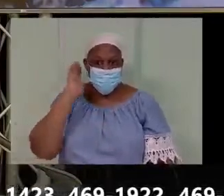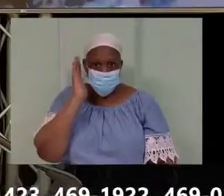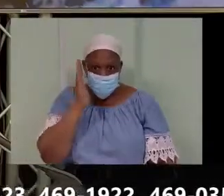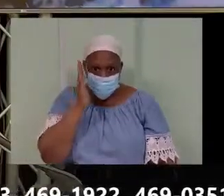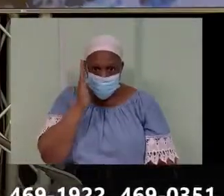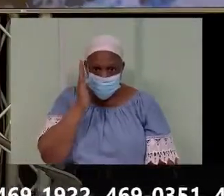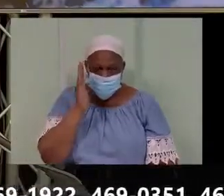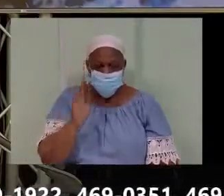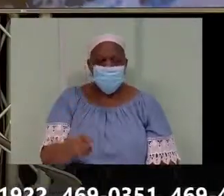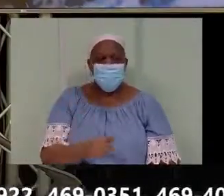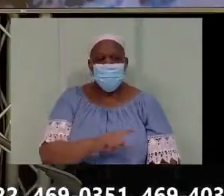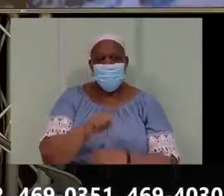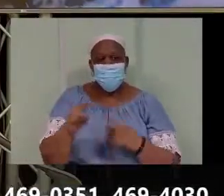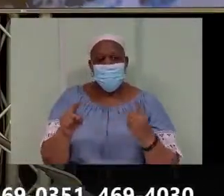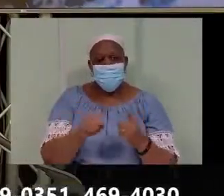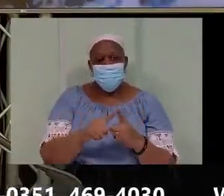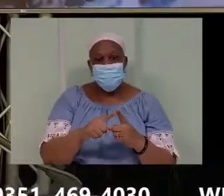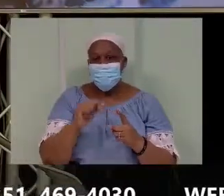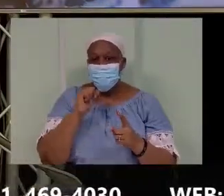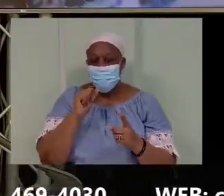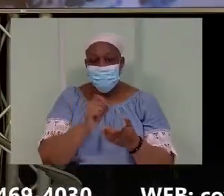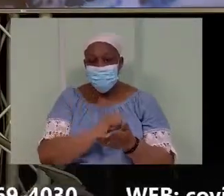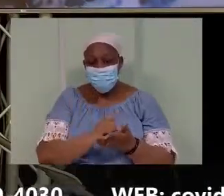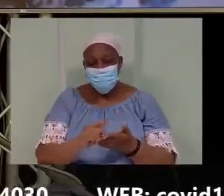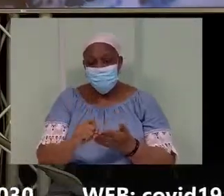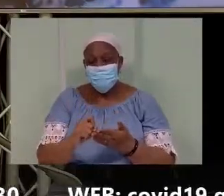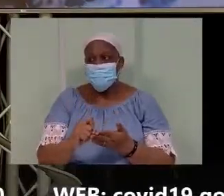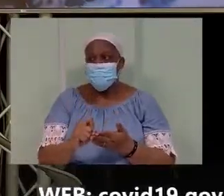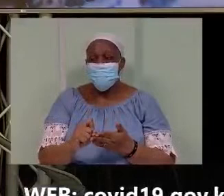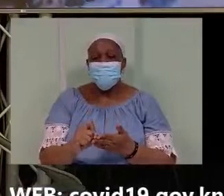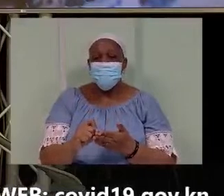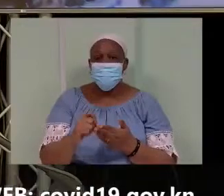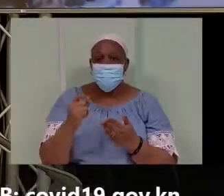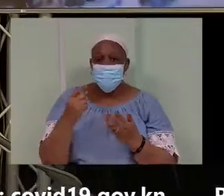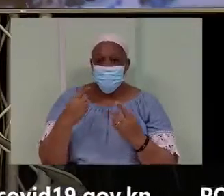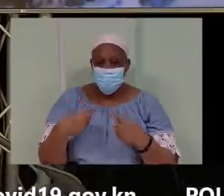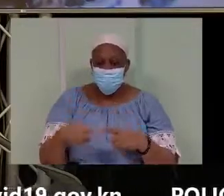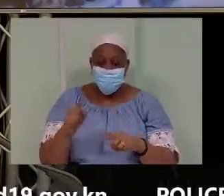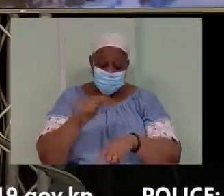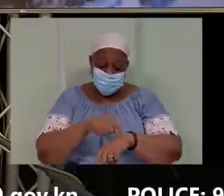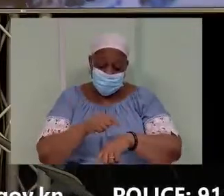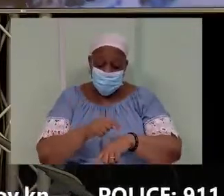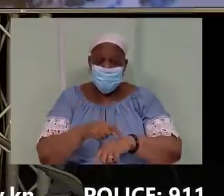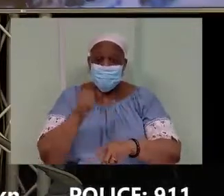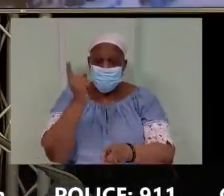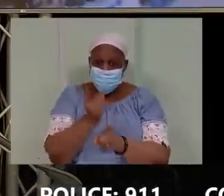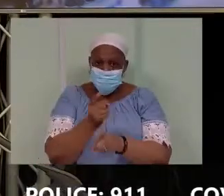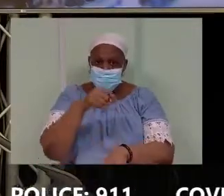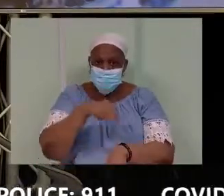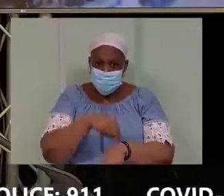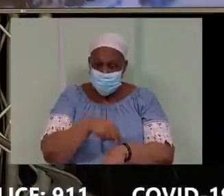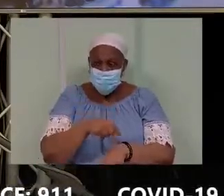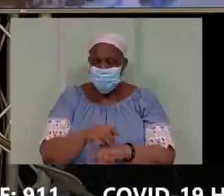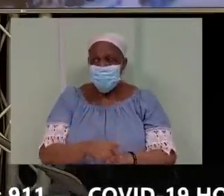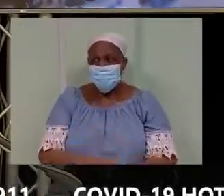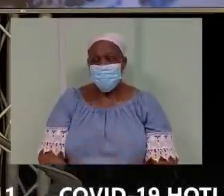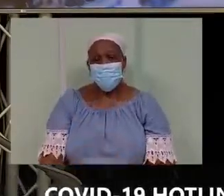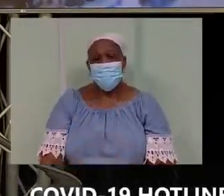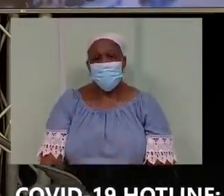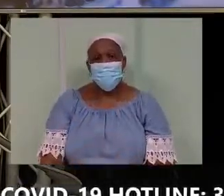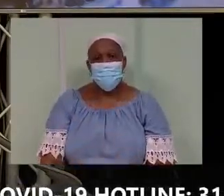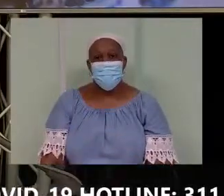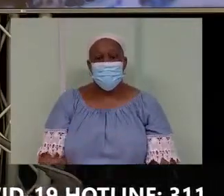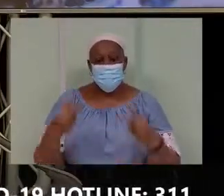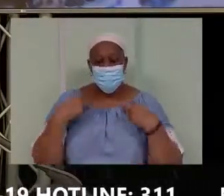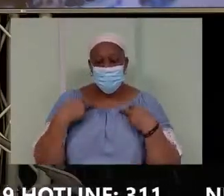to be aware of this. Allowances will be made for invigilators to be assigned in the holding rooms